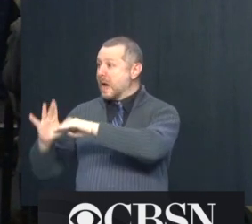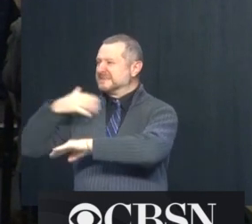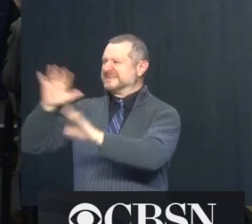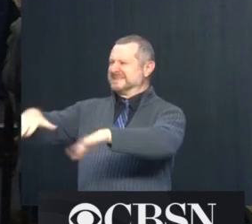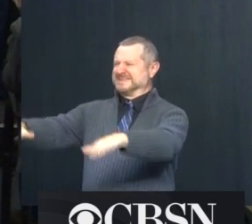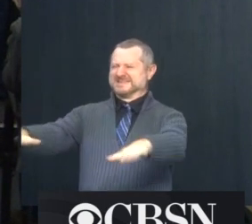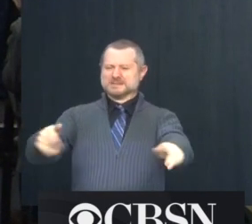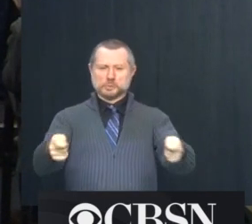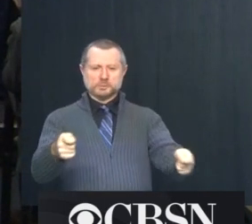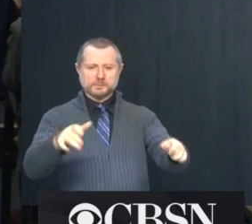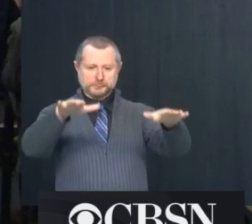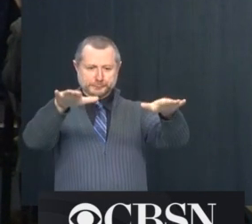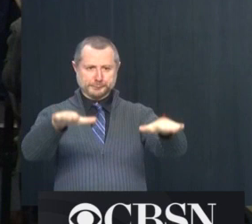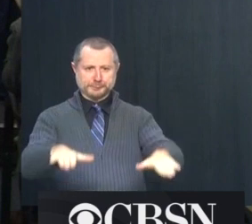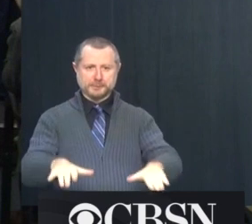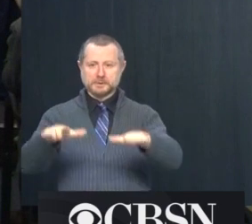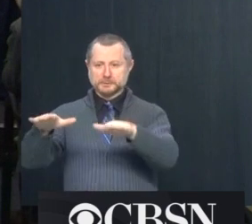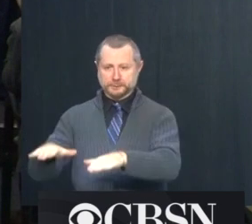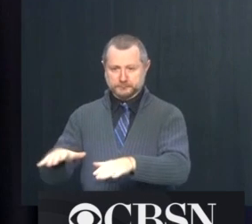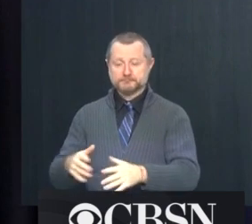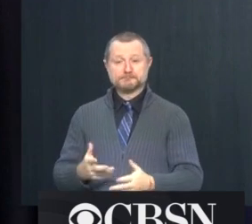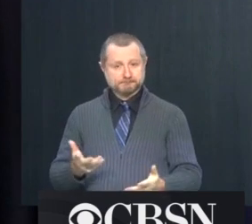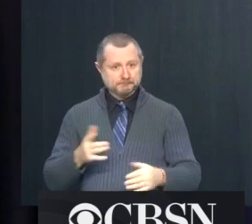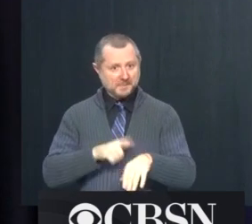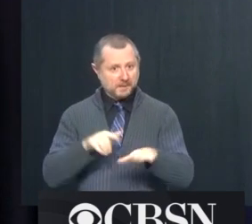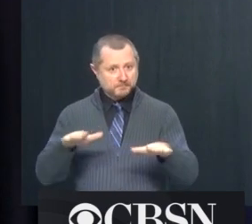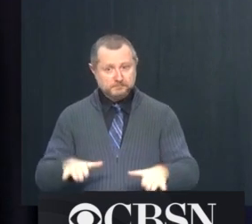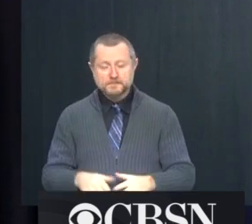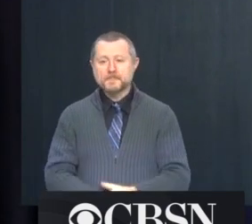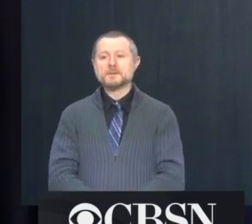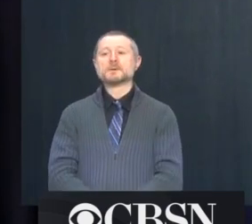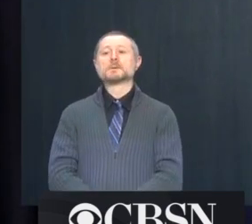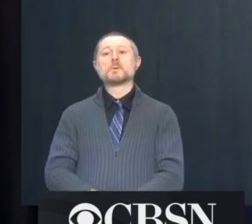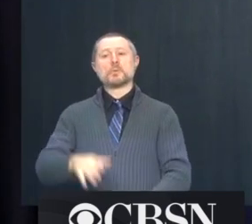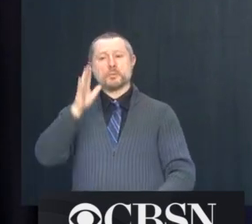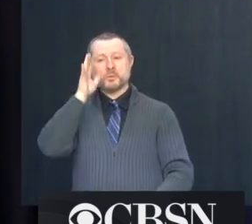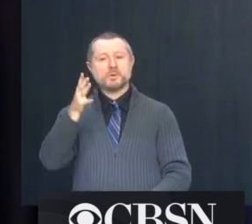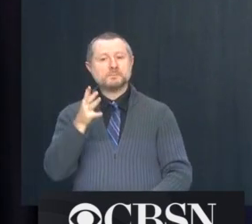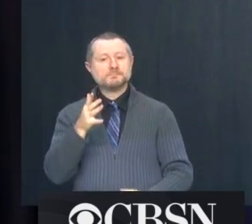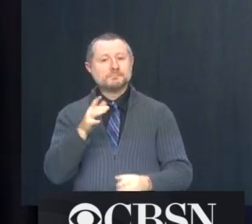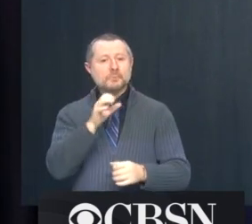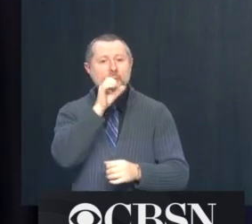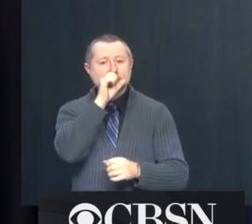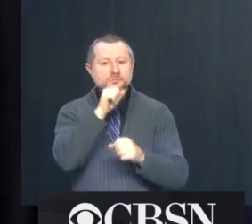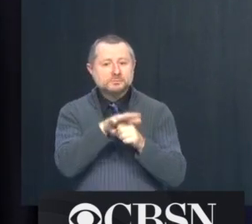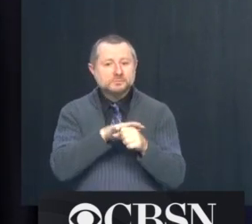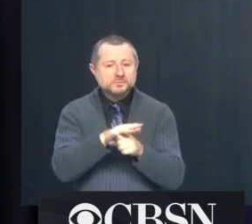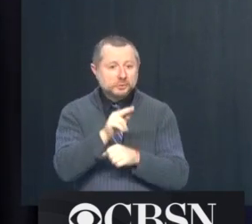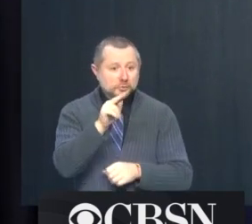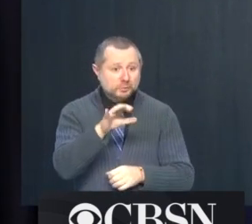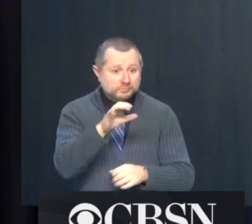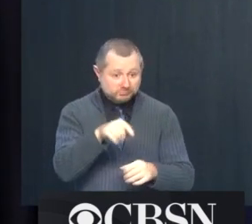any more orange zones in New York City itself? Here's the problem with the new numbers.